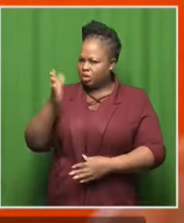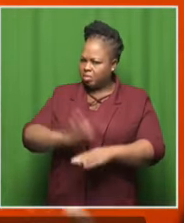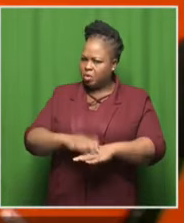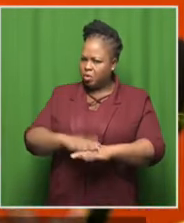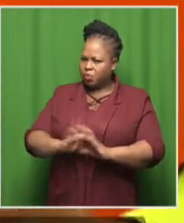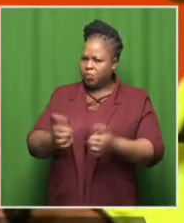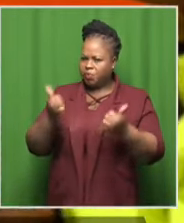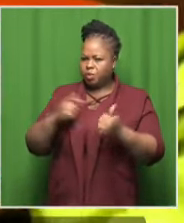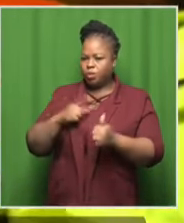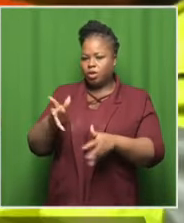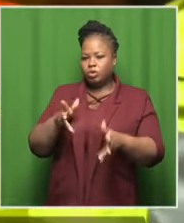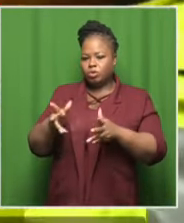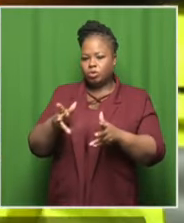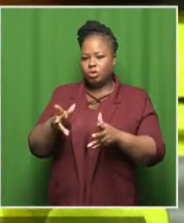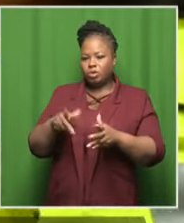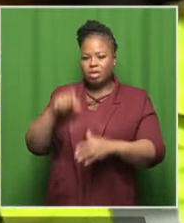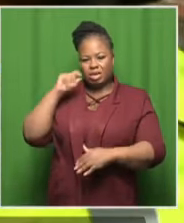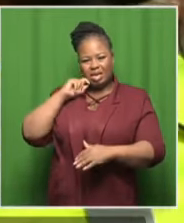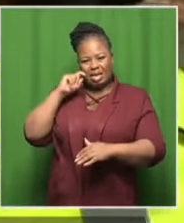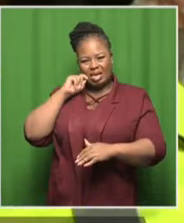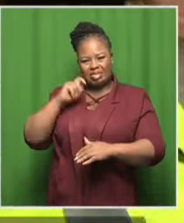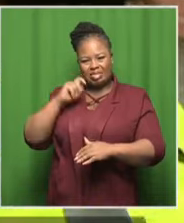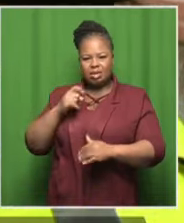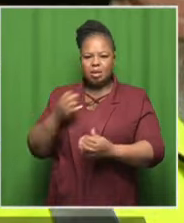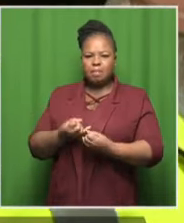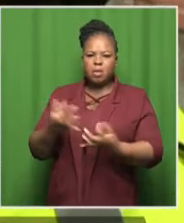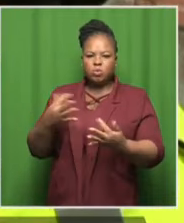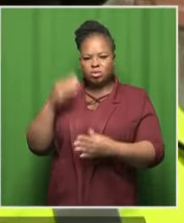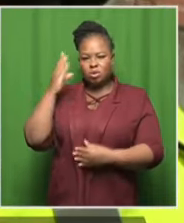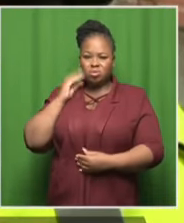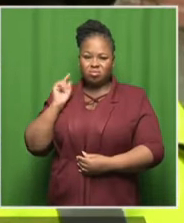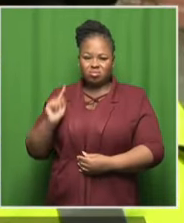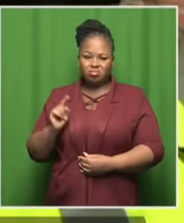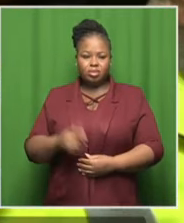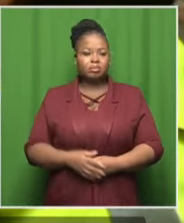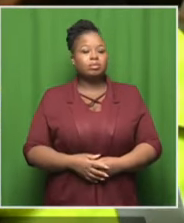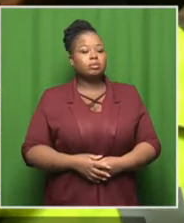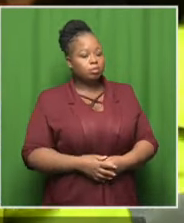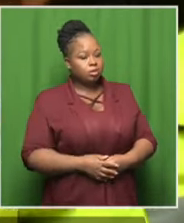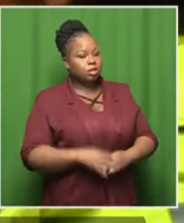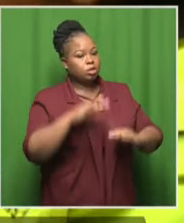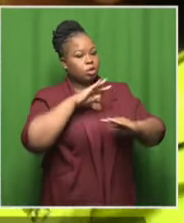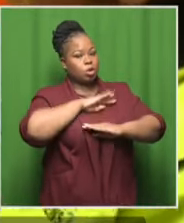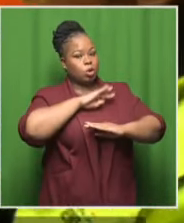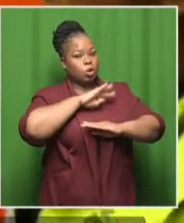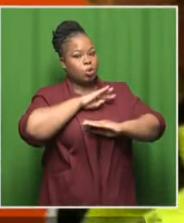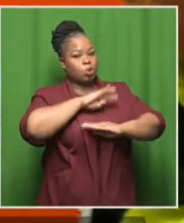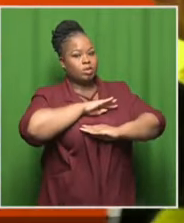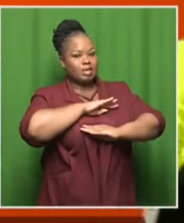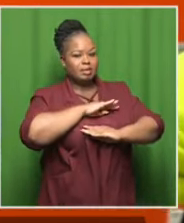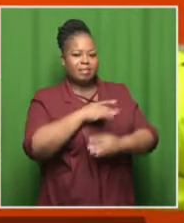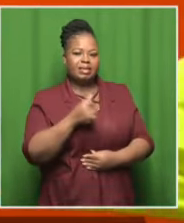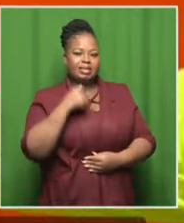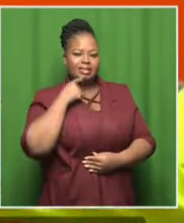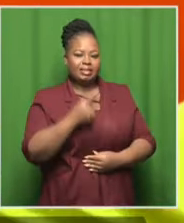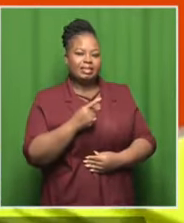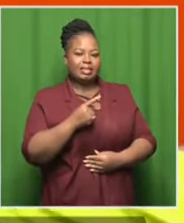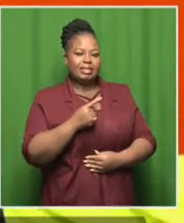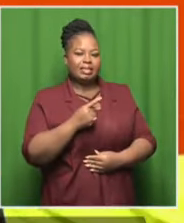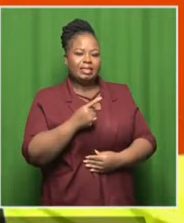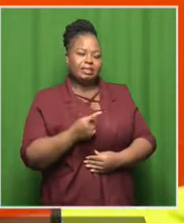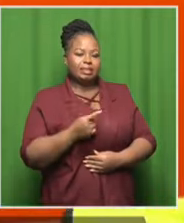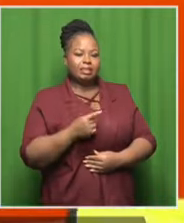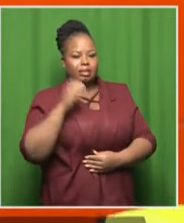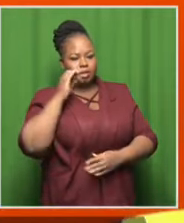in him? Because, you know, his football age is not the youngest. Yeah, but remember, a goalkeeper is like an old wine that